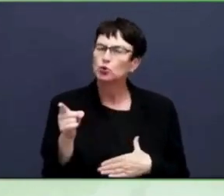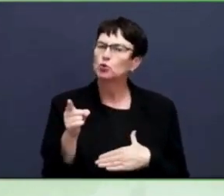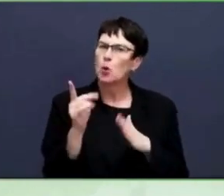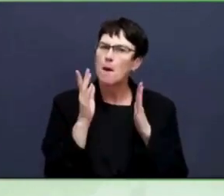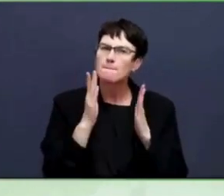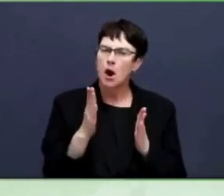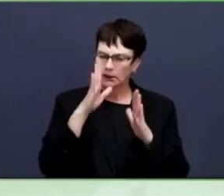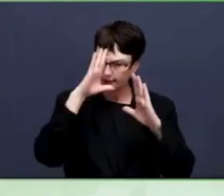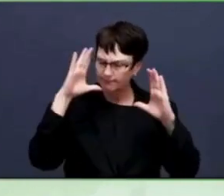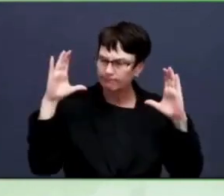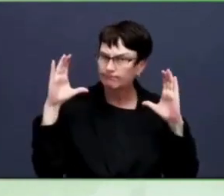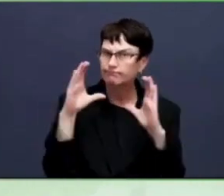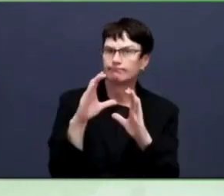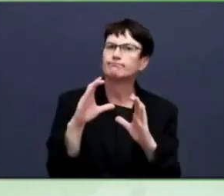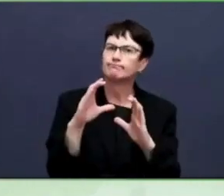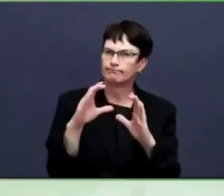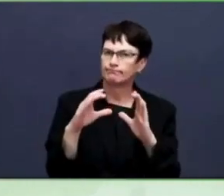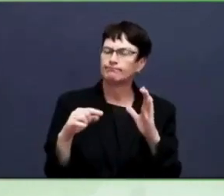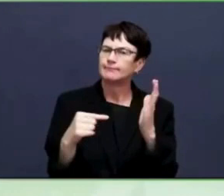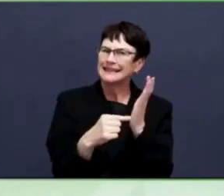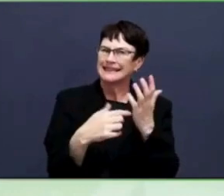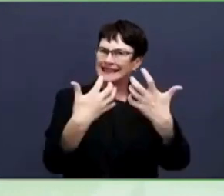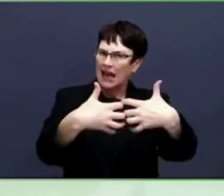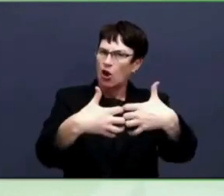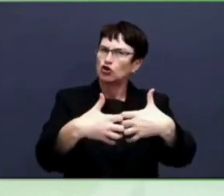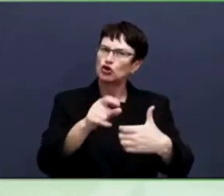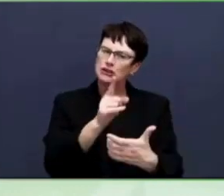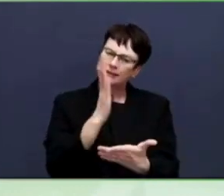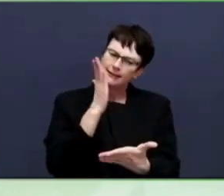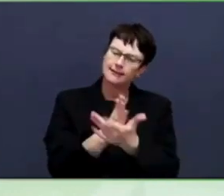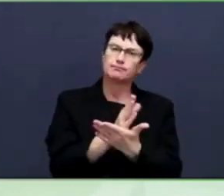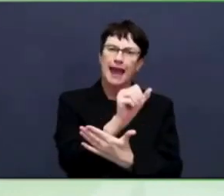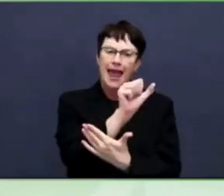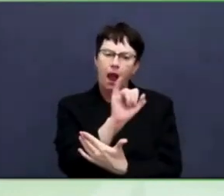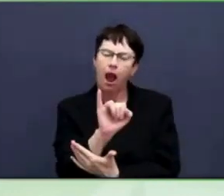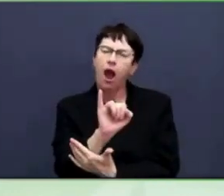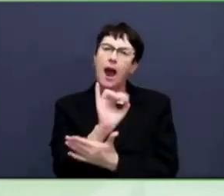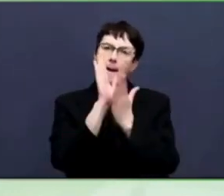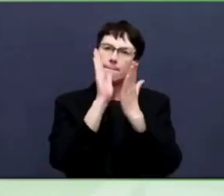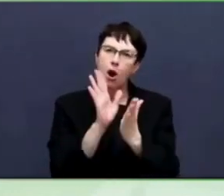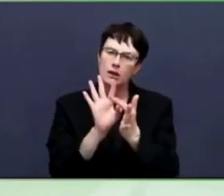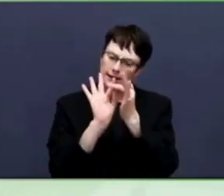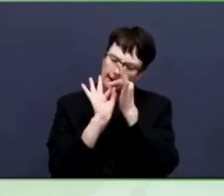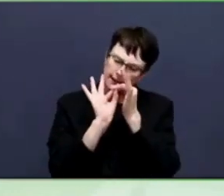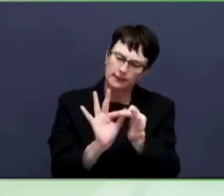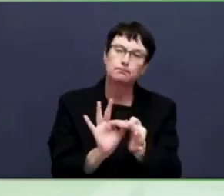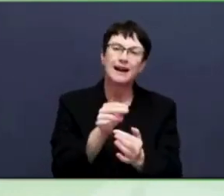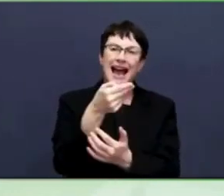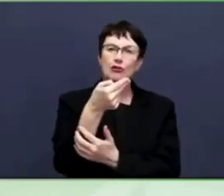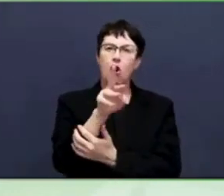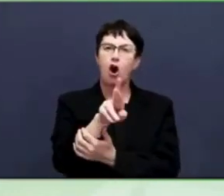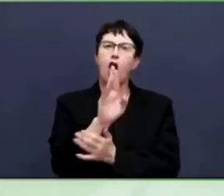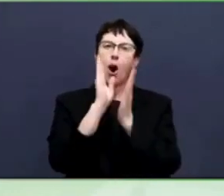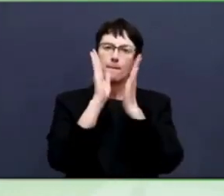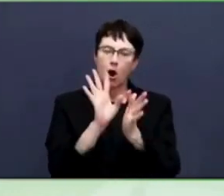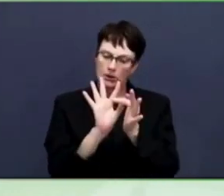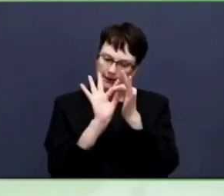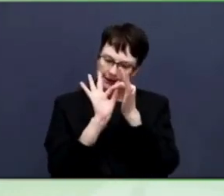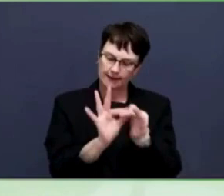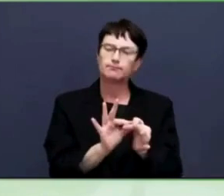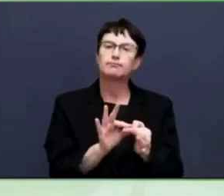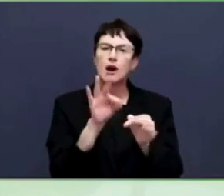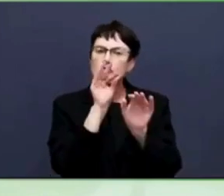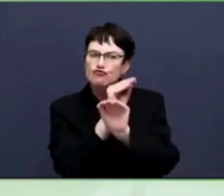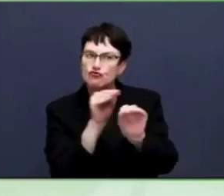needs to happen. We're calling for a formal inquiry into HR training, because why would any HR professional